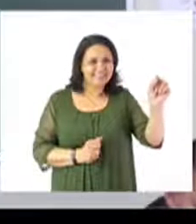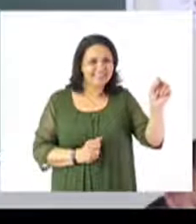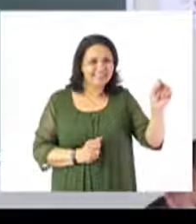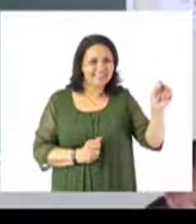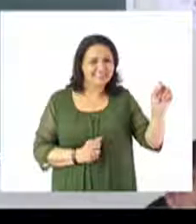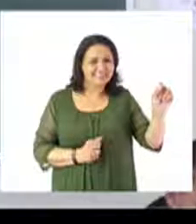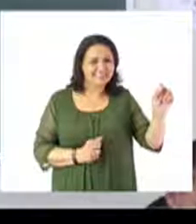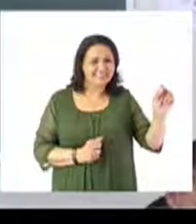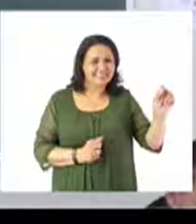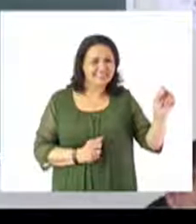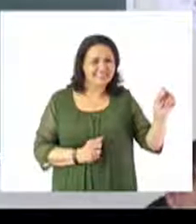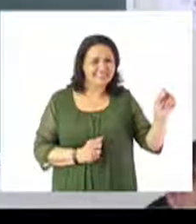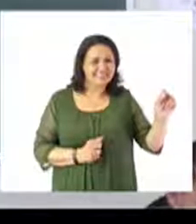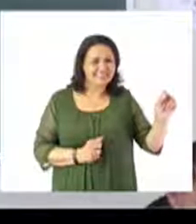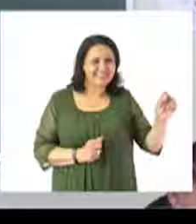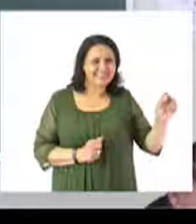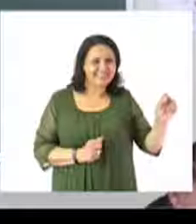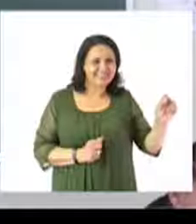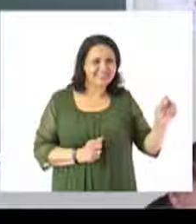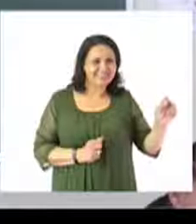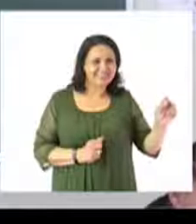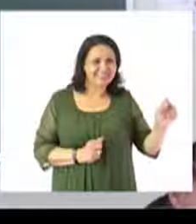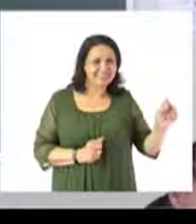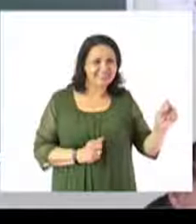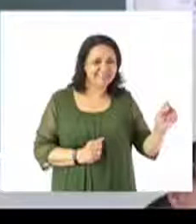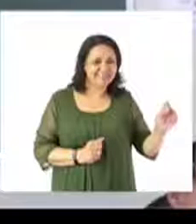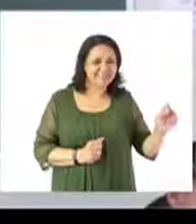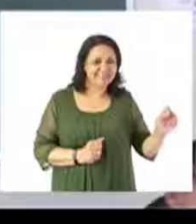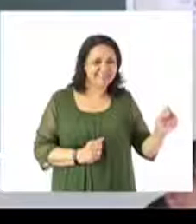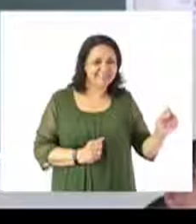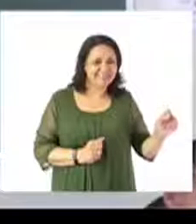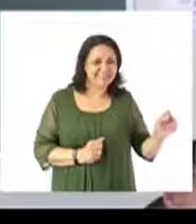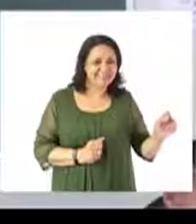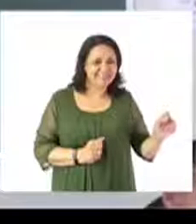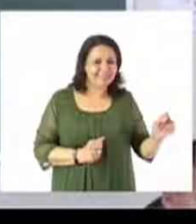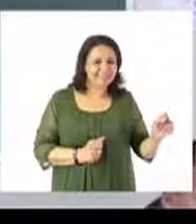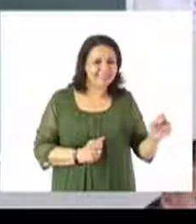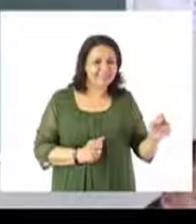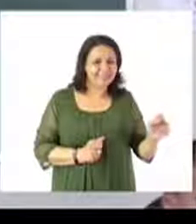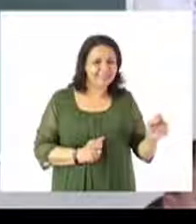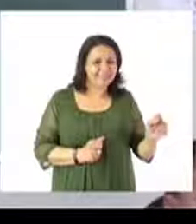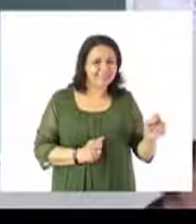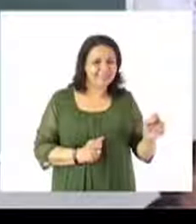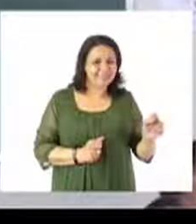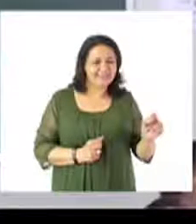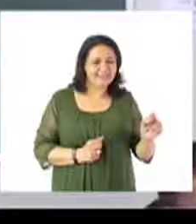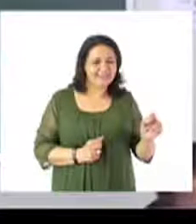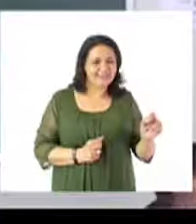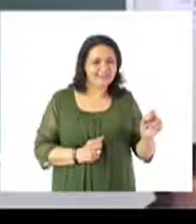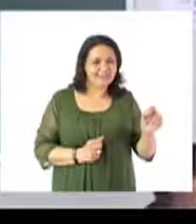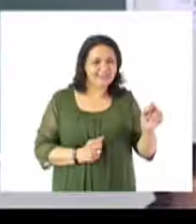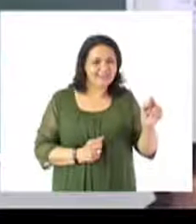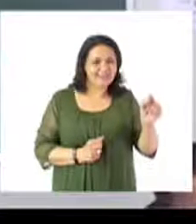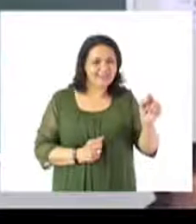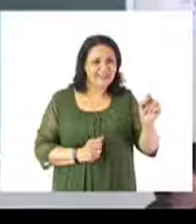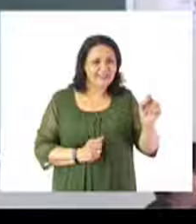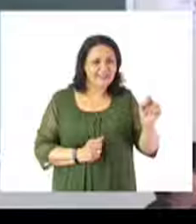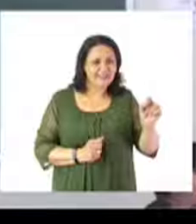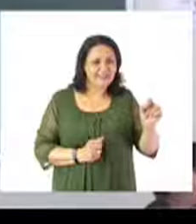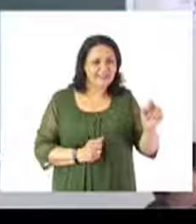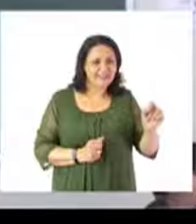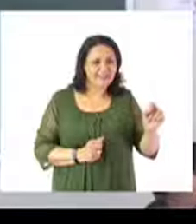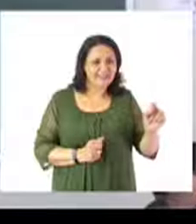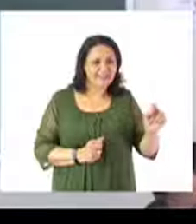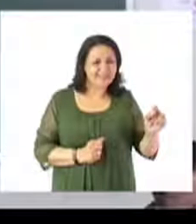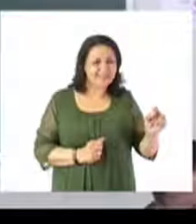Make sure that your pencil or your crayon is on the dotted lines. Going down around the